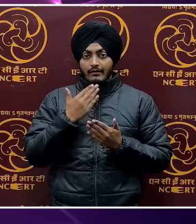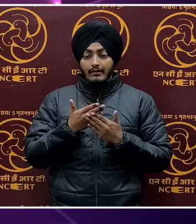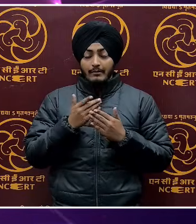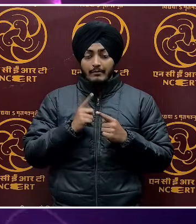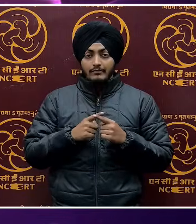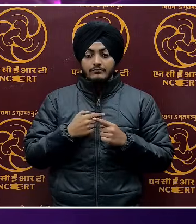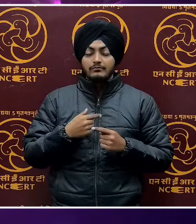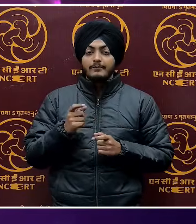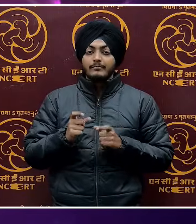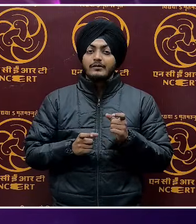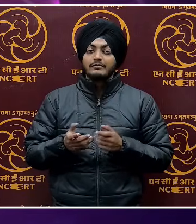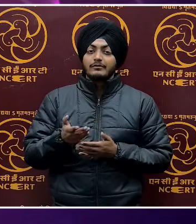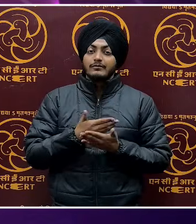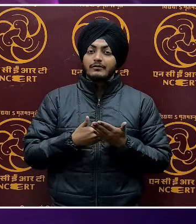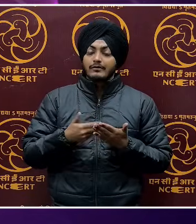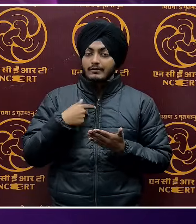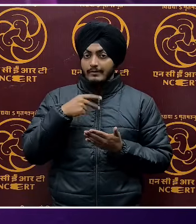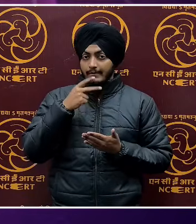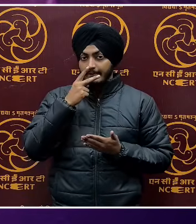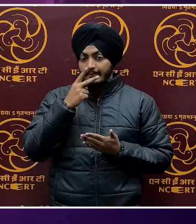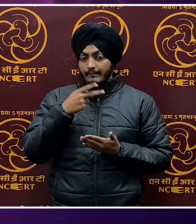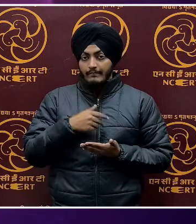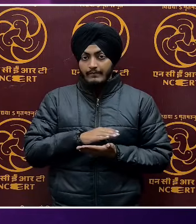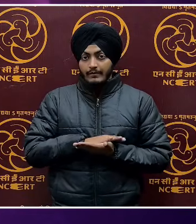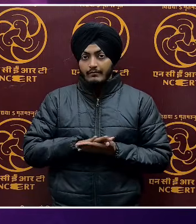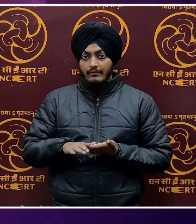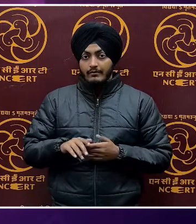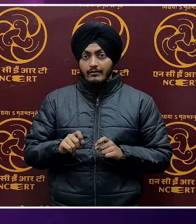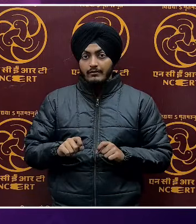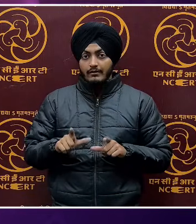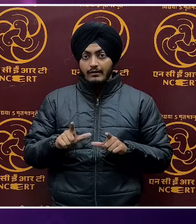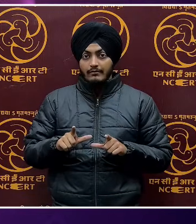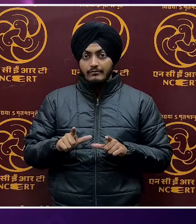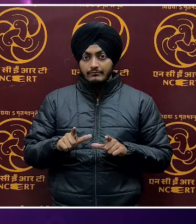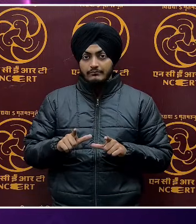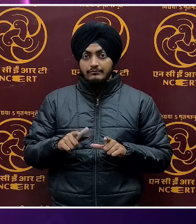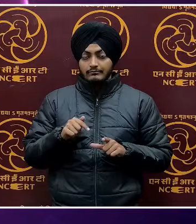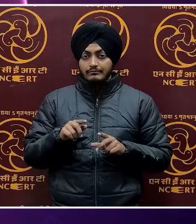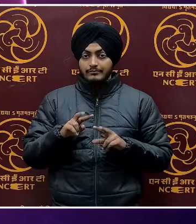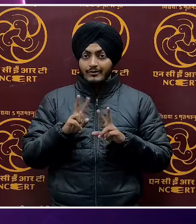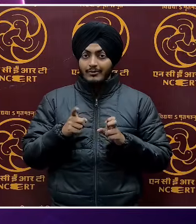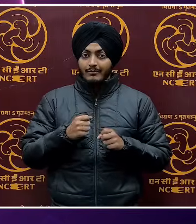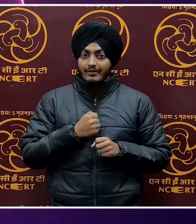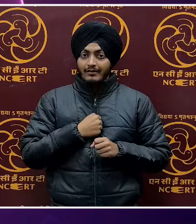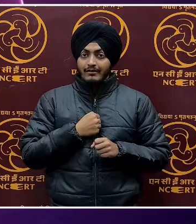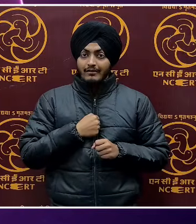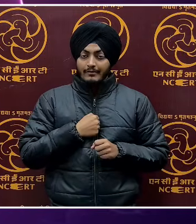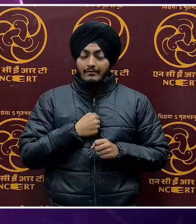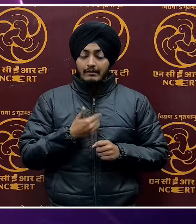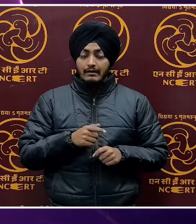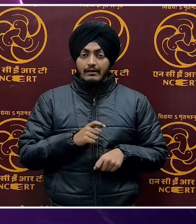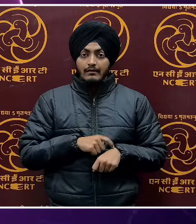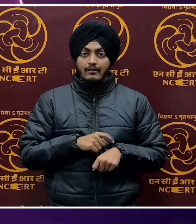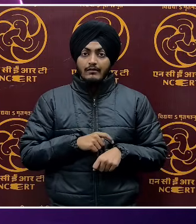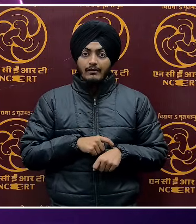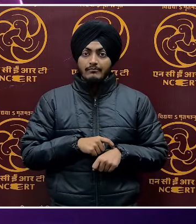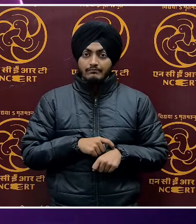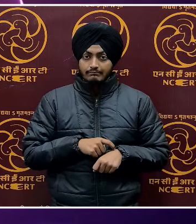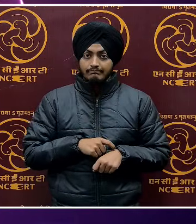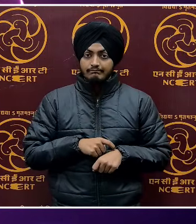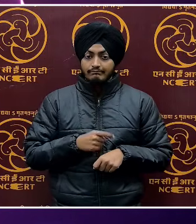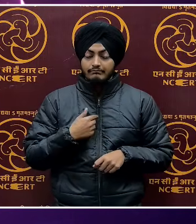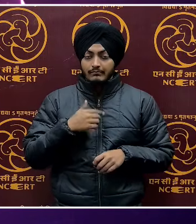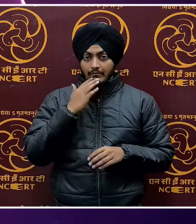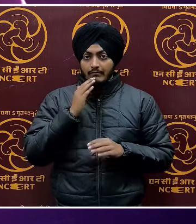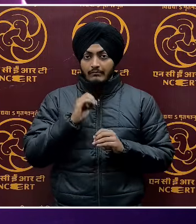And my dear viewers, now it's time for me to wrap up the session. Little drops of water here, but it's time for me as well to tell you